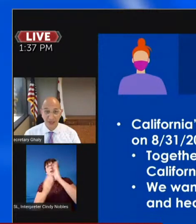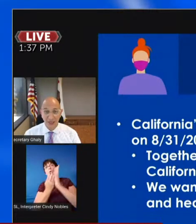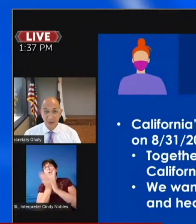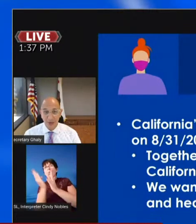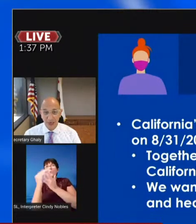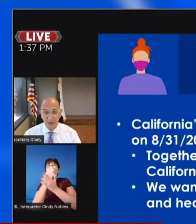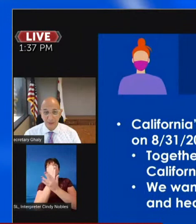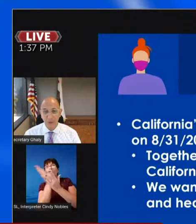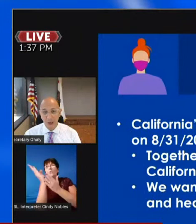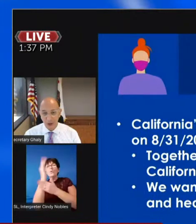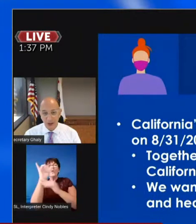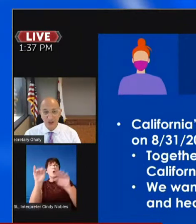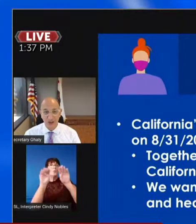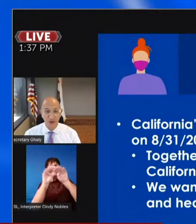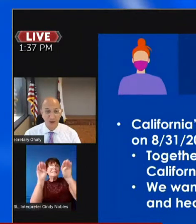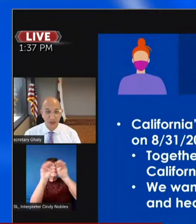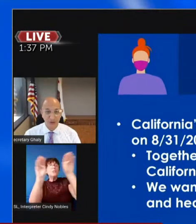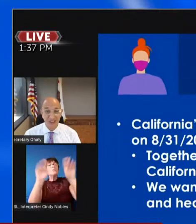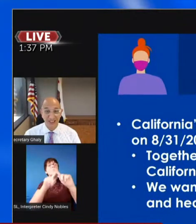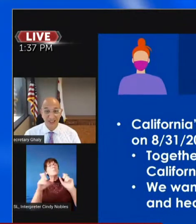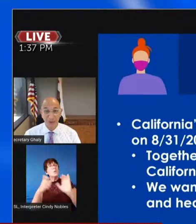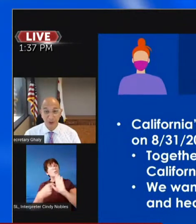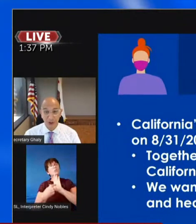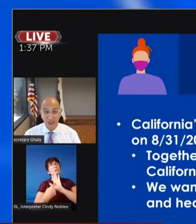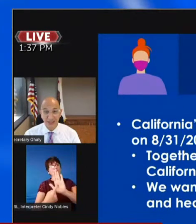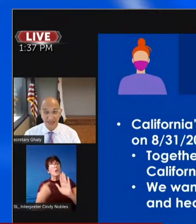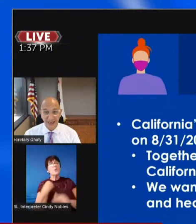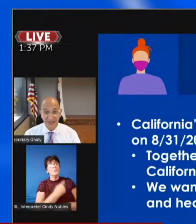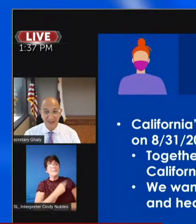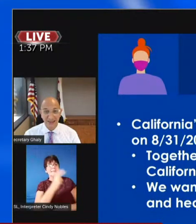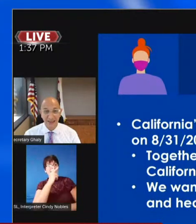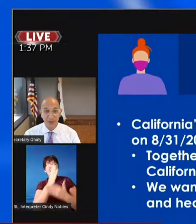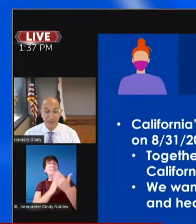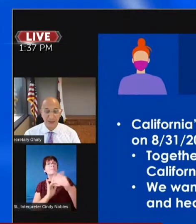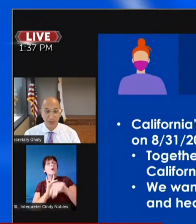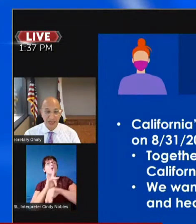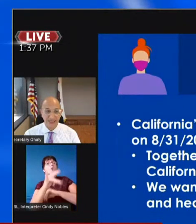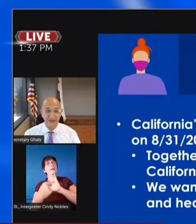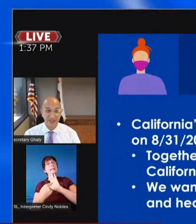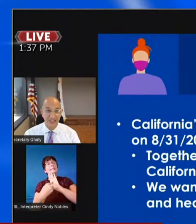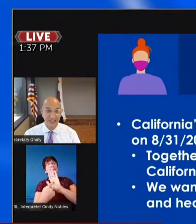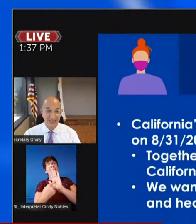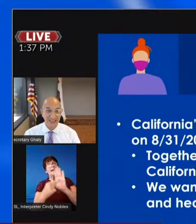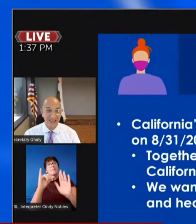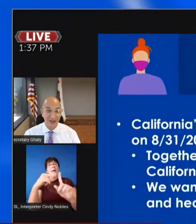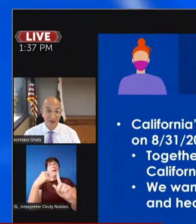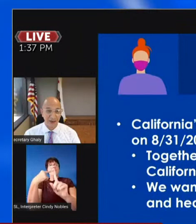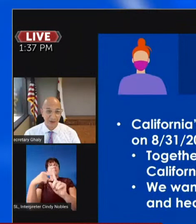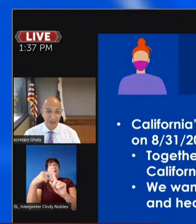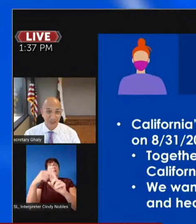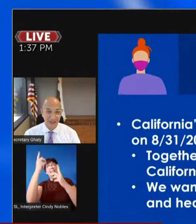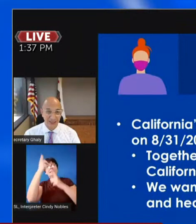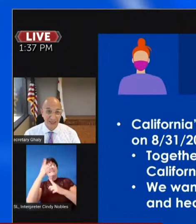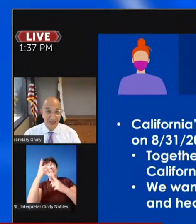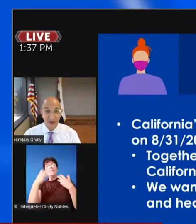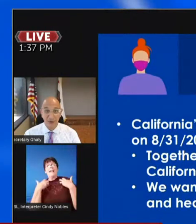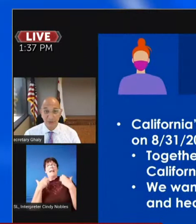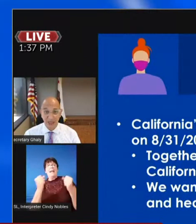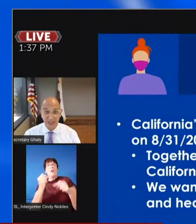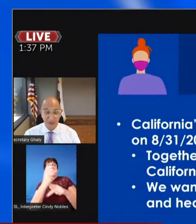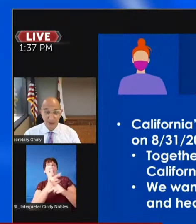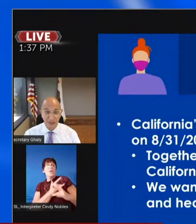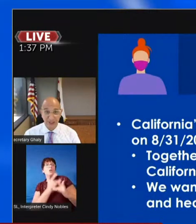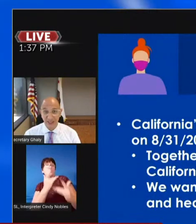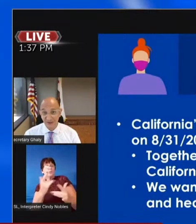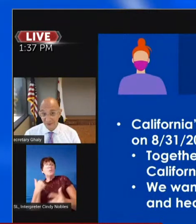tiers. But we want to also show you that we're seeing some early signs that the positive disease and healthcare trends that we've